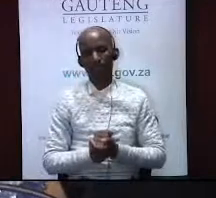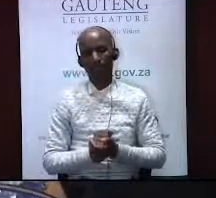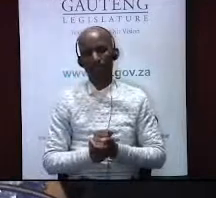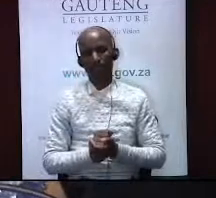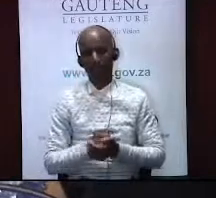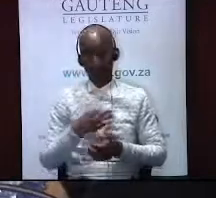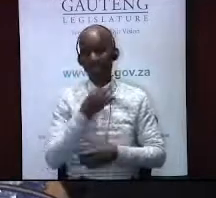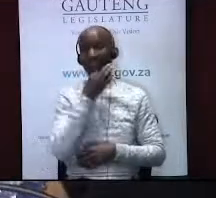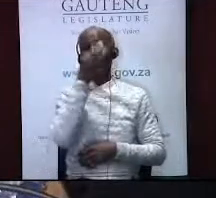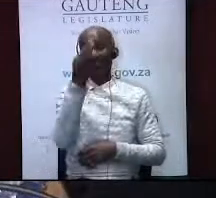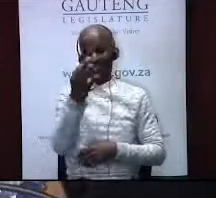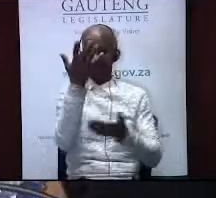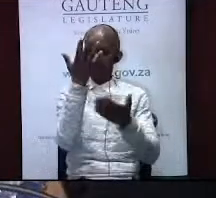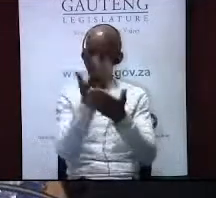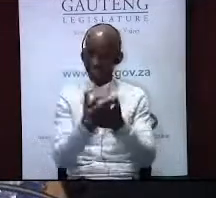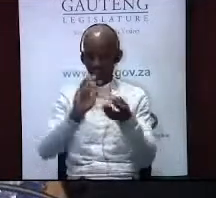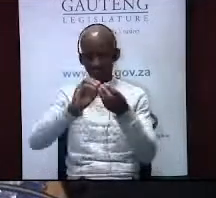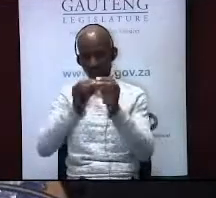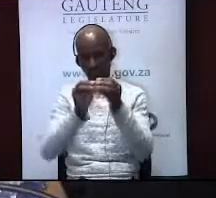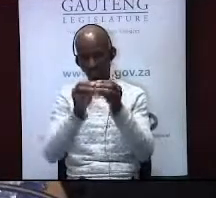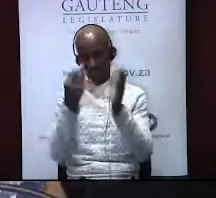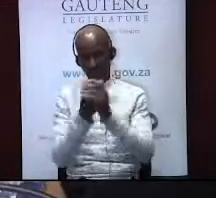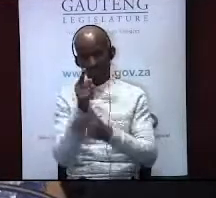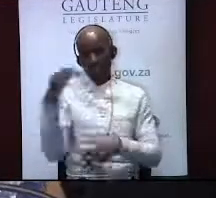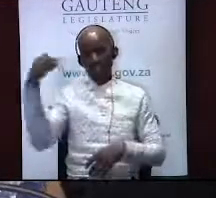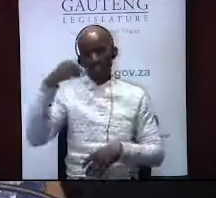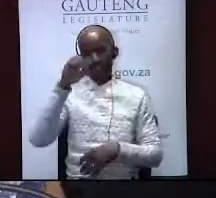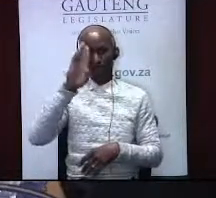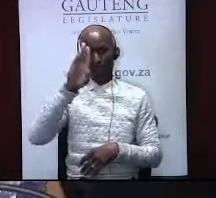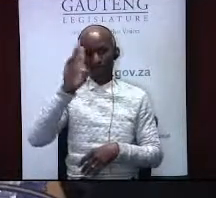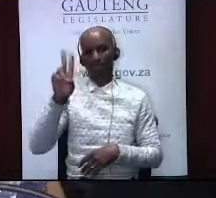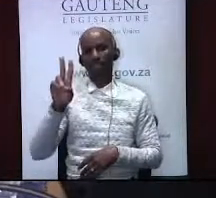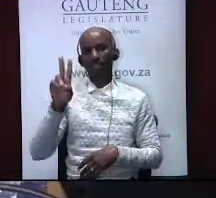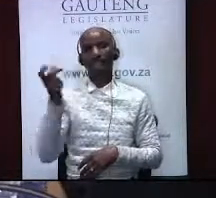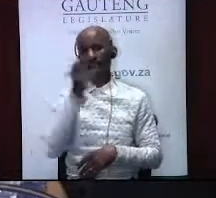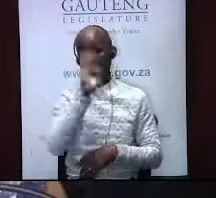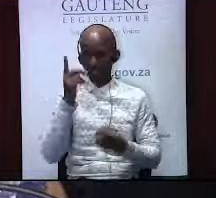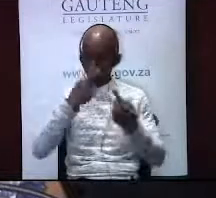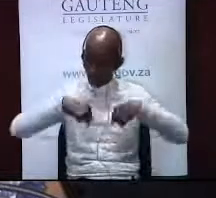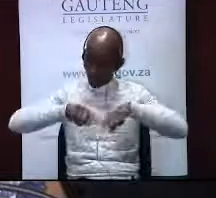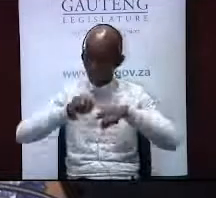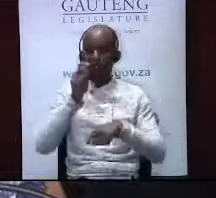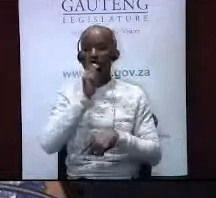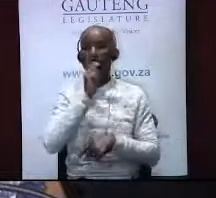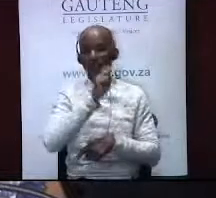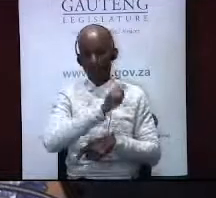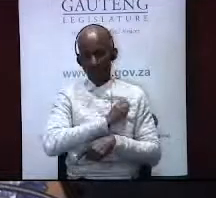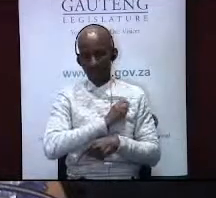So I'm saying we can deal with this gender violence if we are truthful.